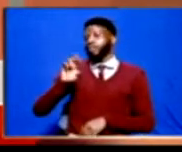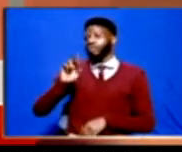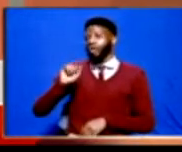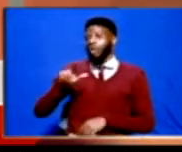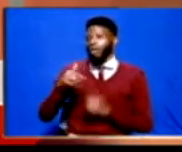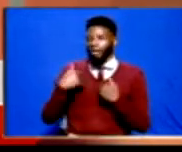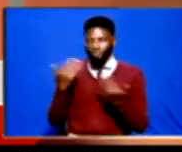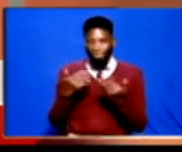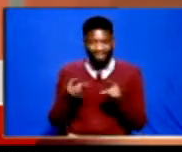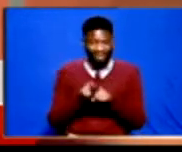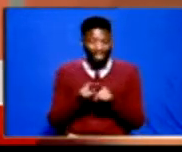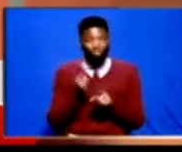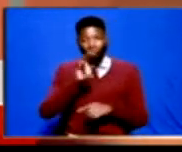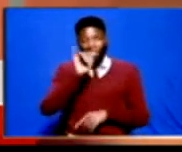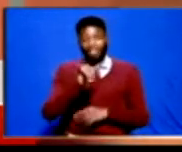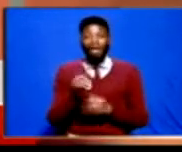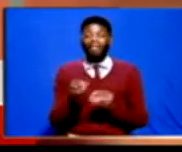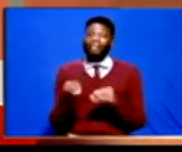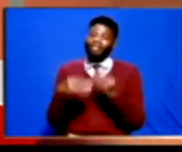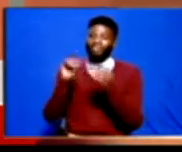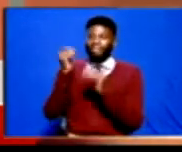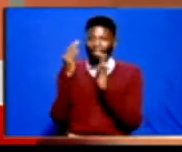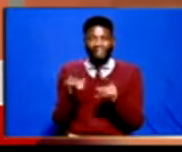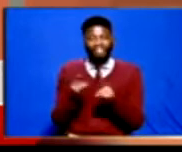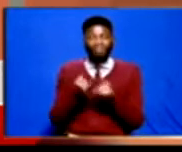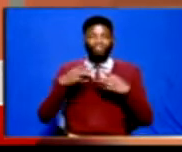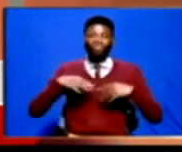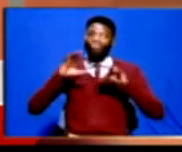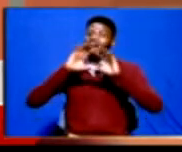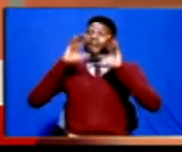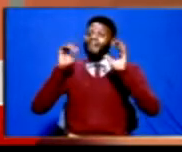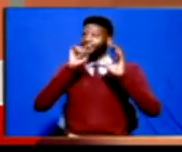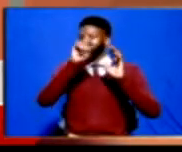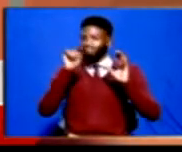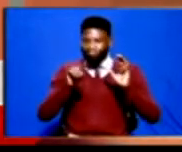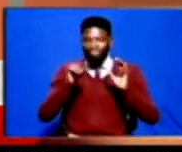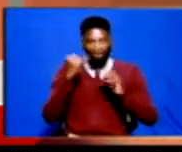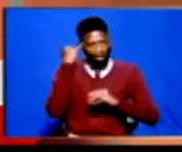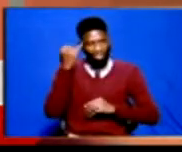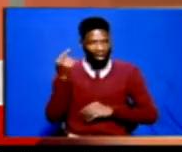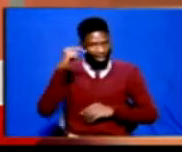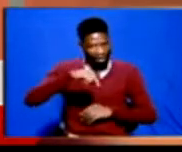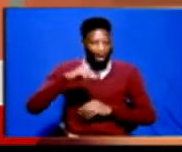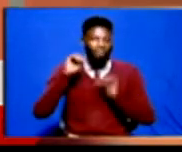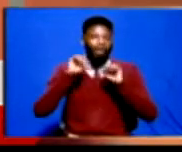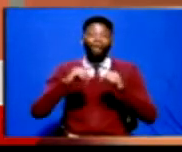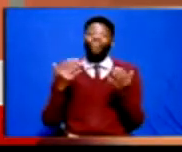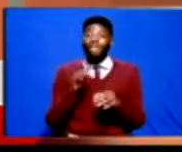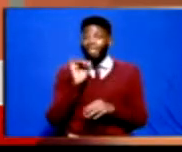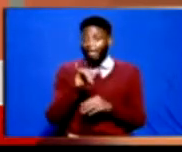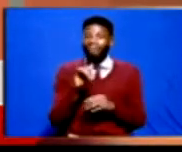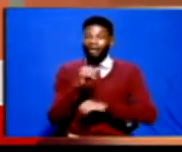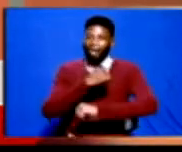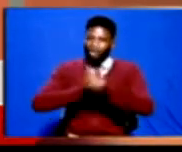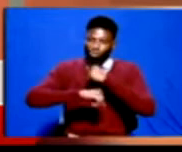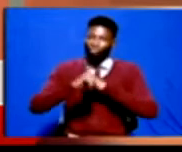or investors globally an idea of where to actually come in. So for us, this was a very big step. It's also a big step because it was done